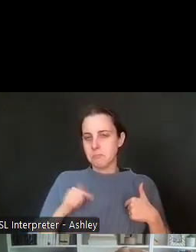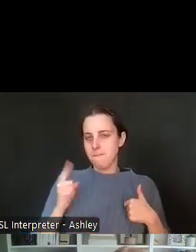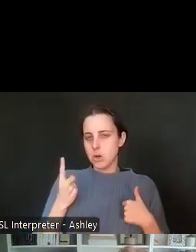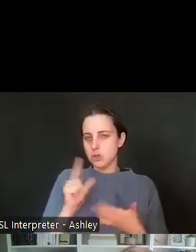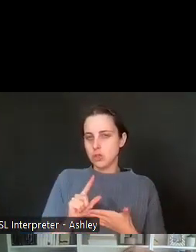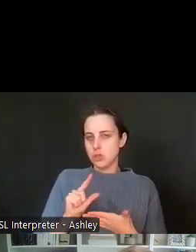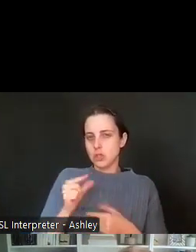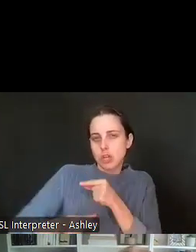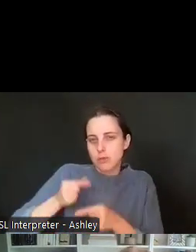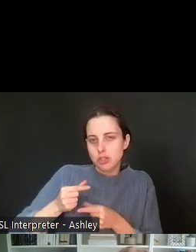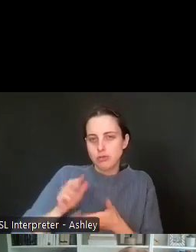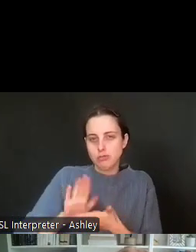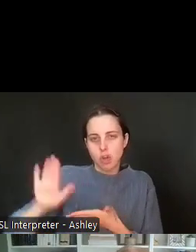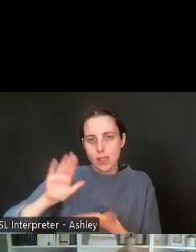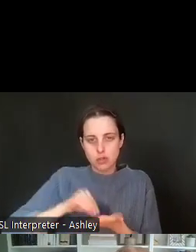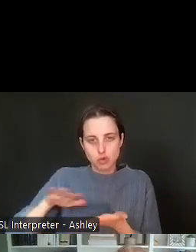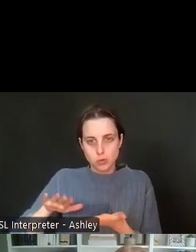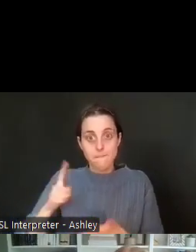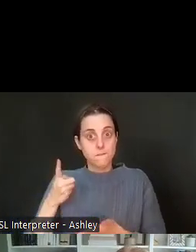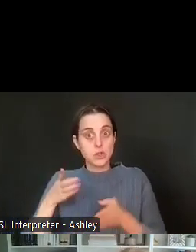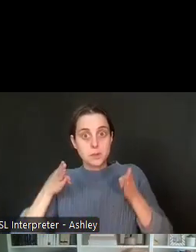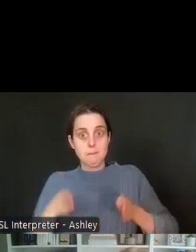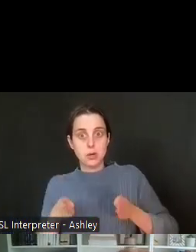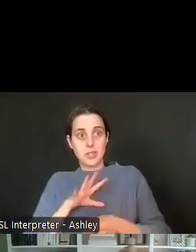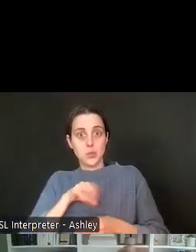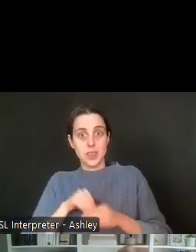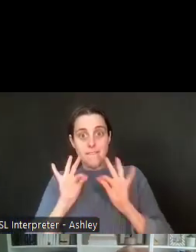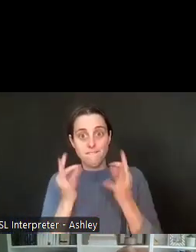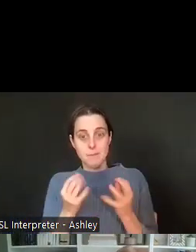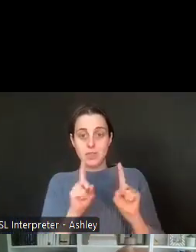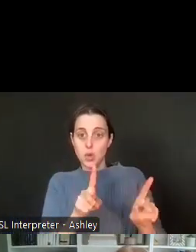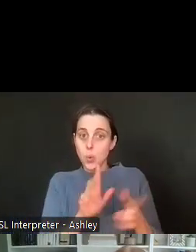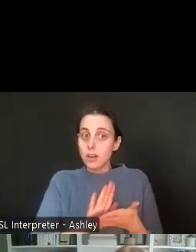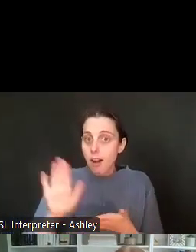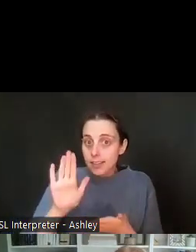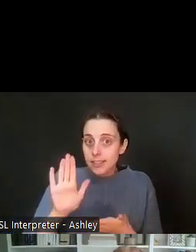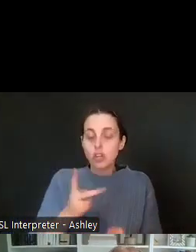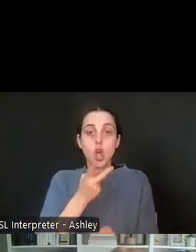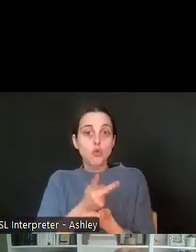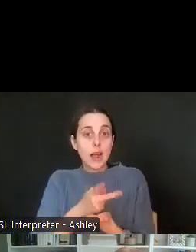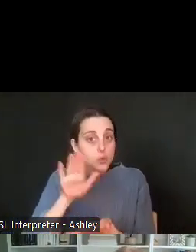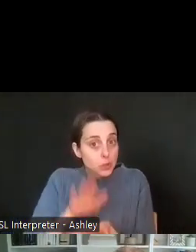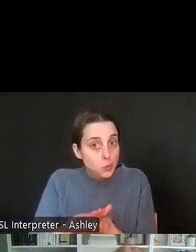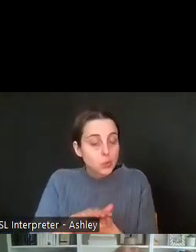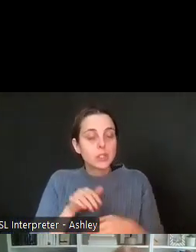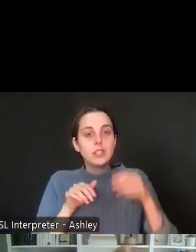student, first person in my family to go to college, first person to go to graduate school, and trying to navigate all of that was